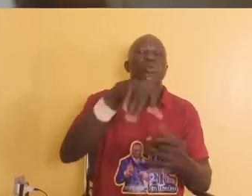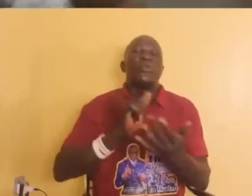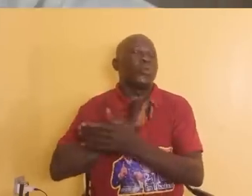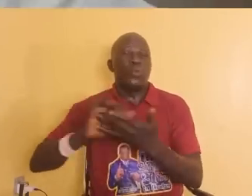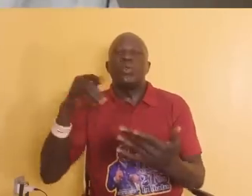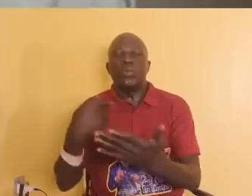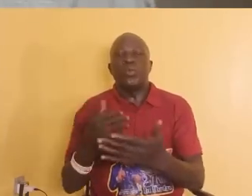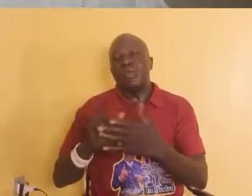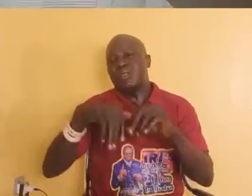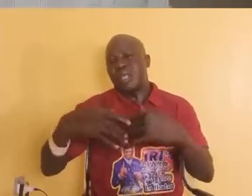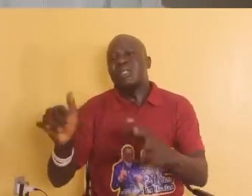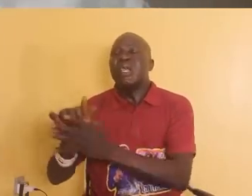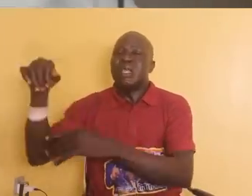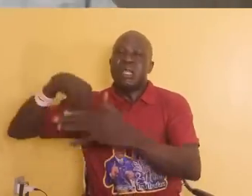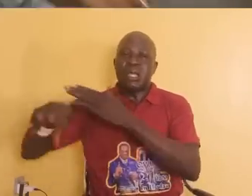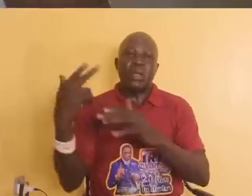Connect to connect.